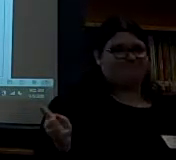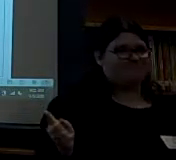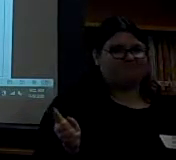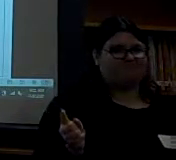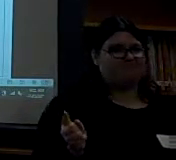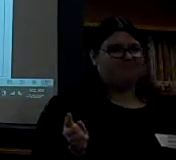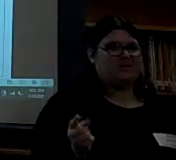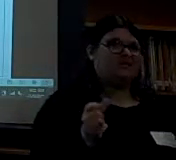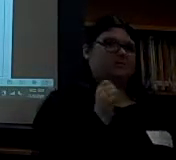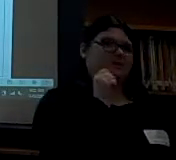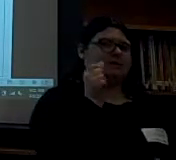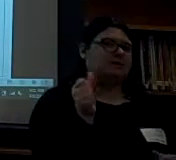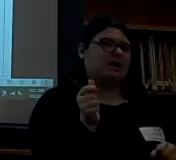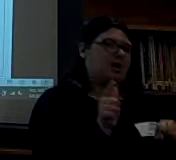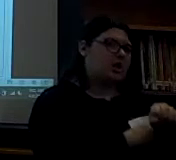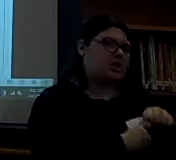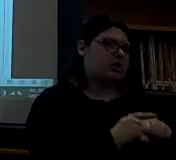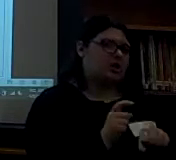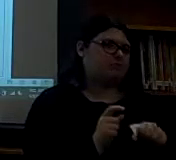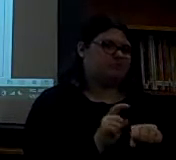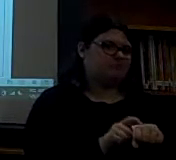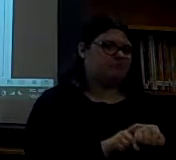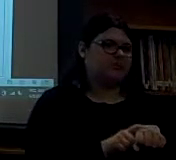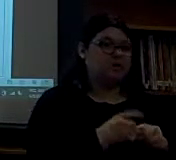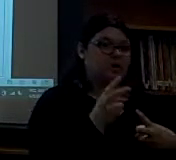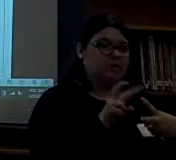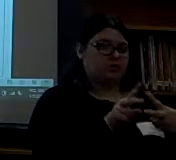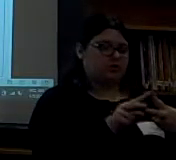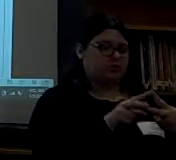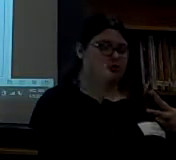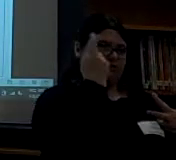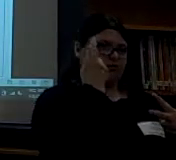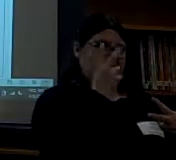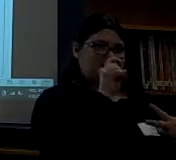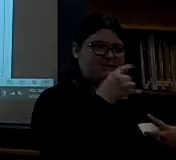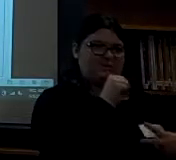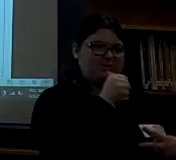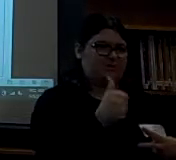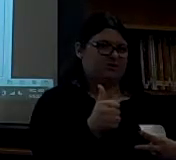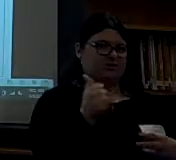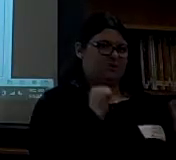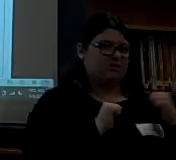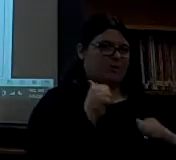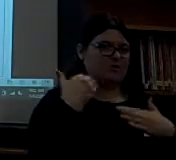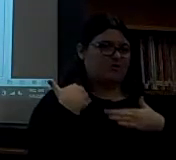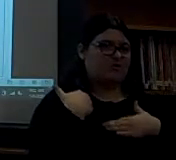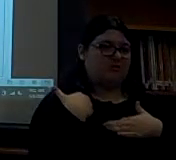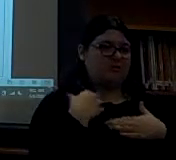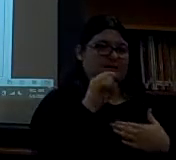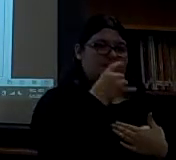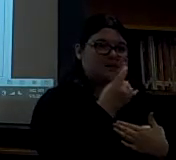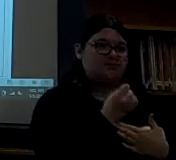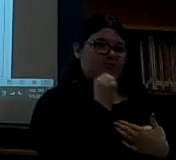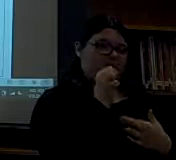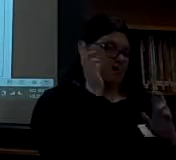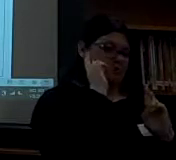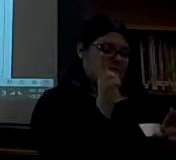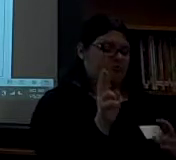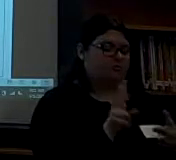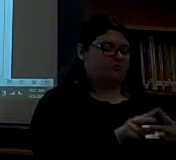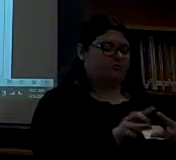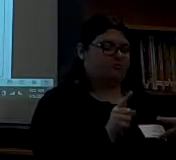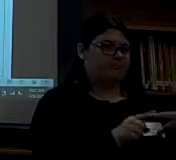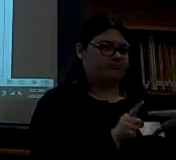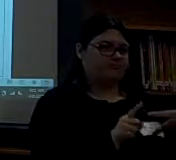at least not in the long run. There are actually two reasons that kids don't act responsibly and that kids are disrespectful.